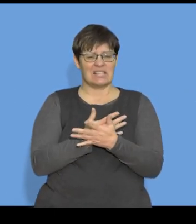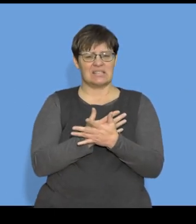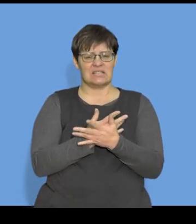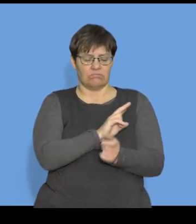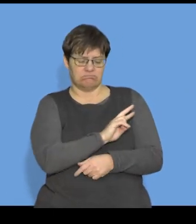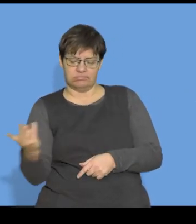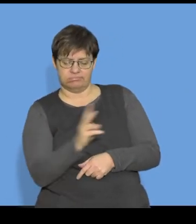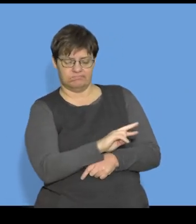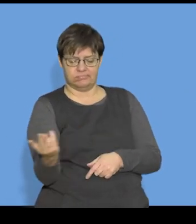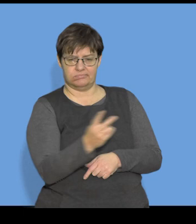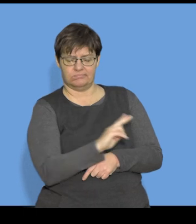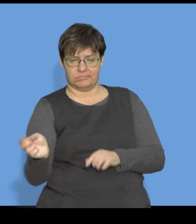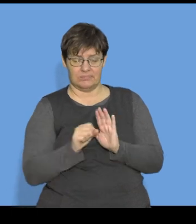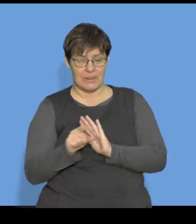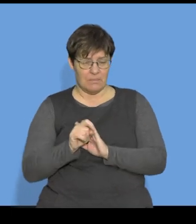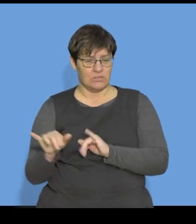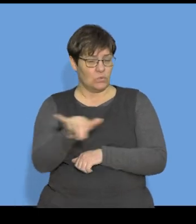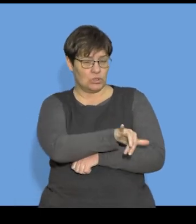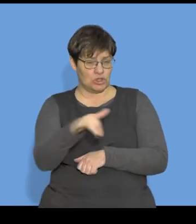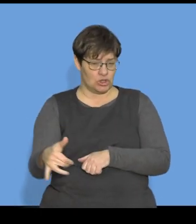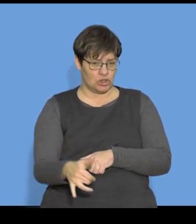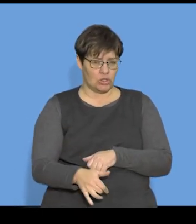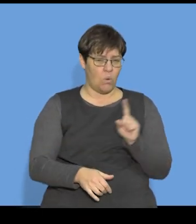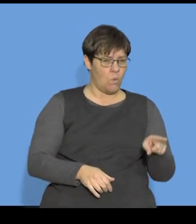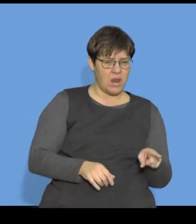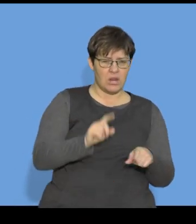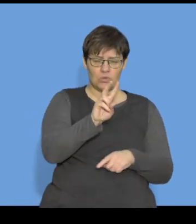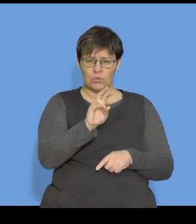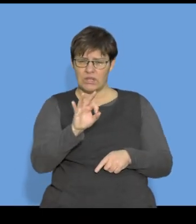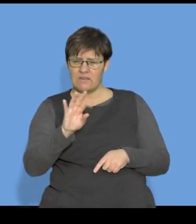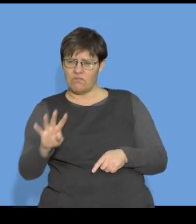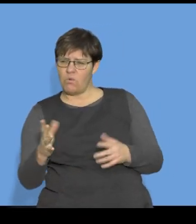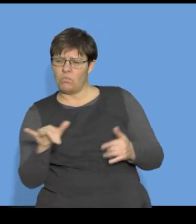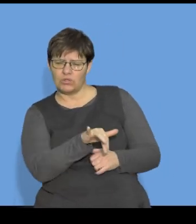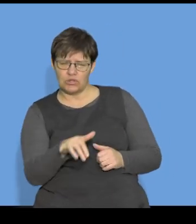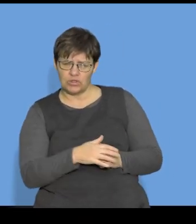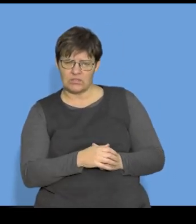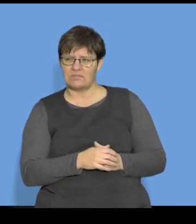a faster transmission of impulse. Which one between the 4?